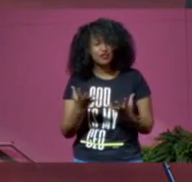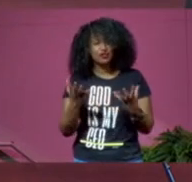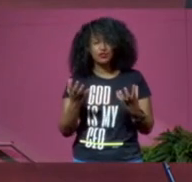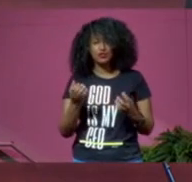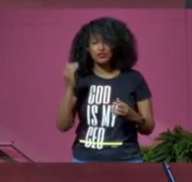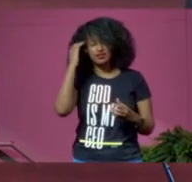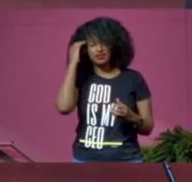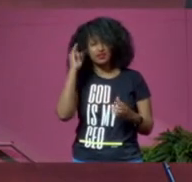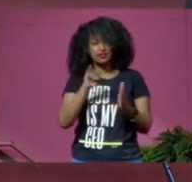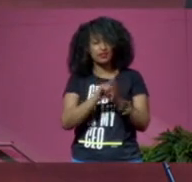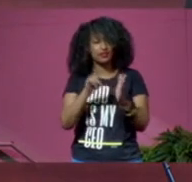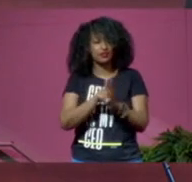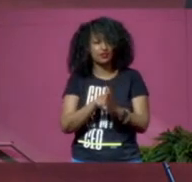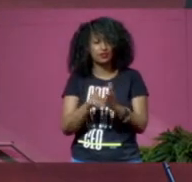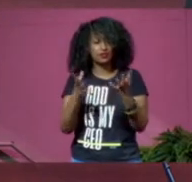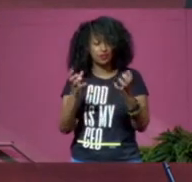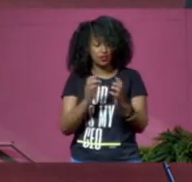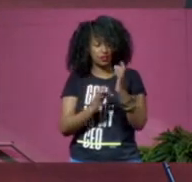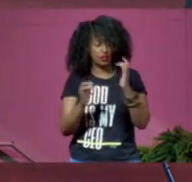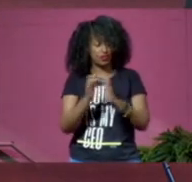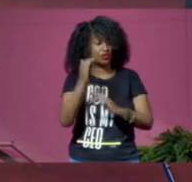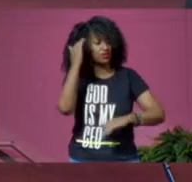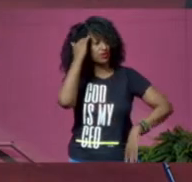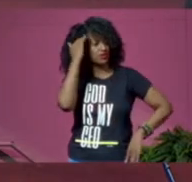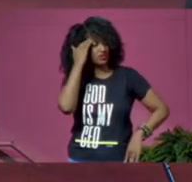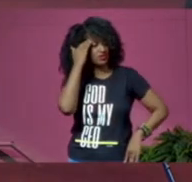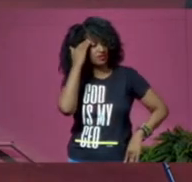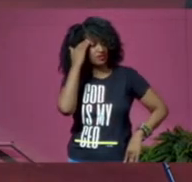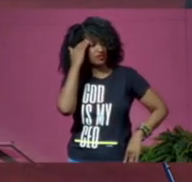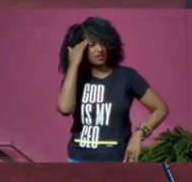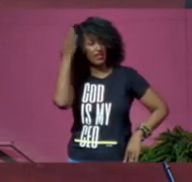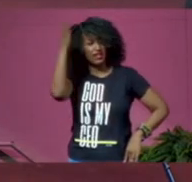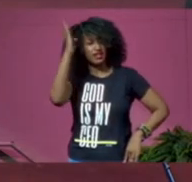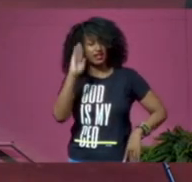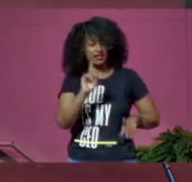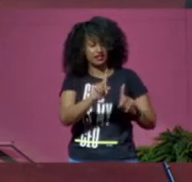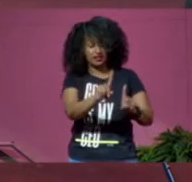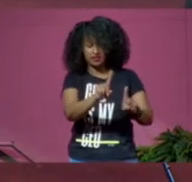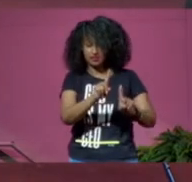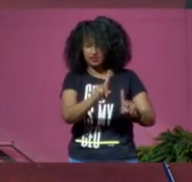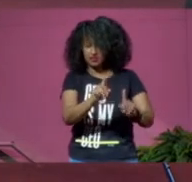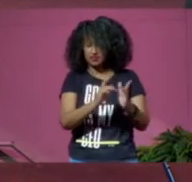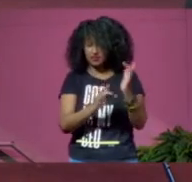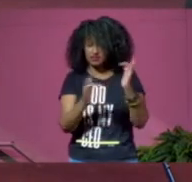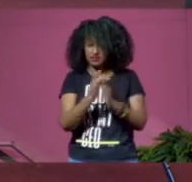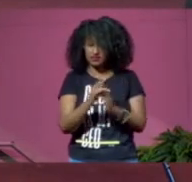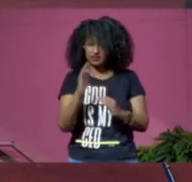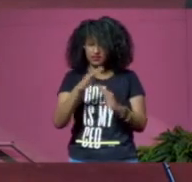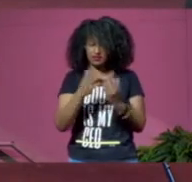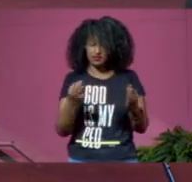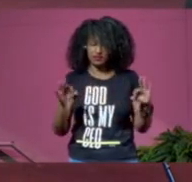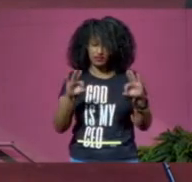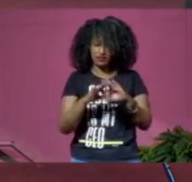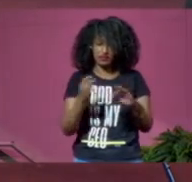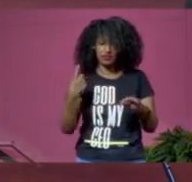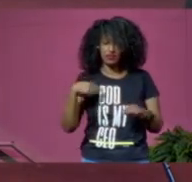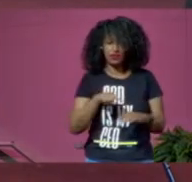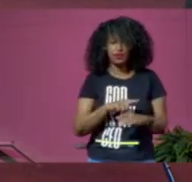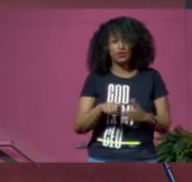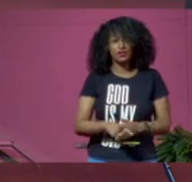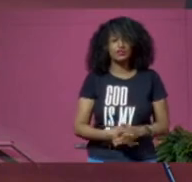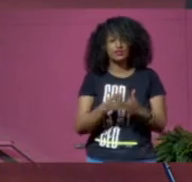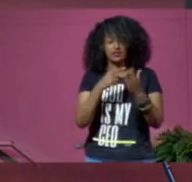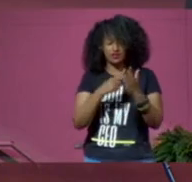is. He also wants Jesus to know that he's with him. Come here, y'all. And that's important, because as soon as we get to verse